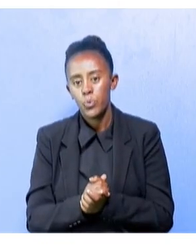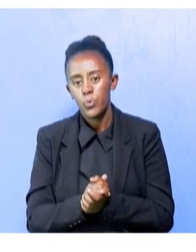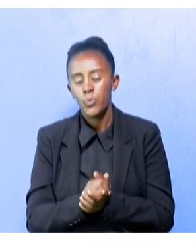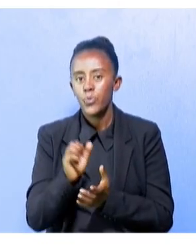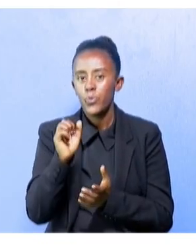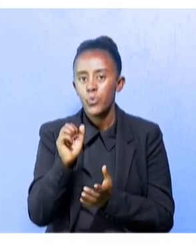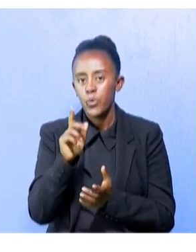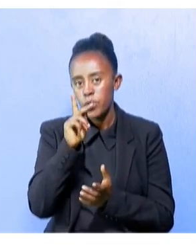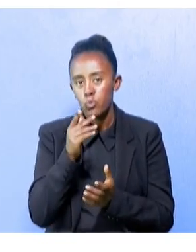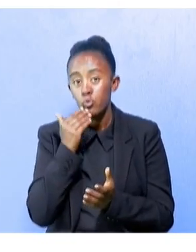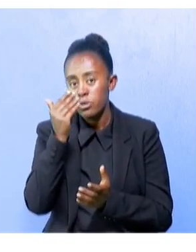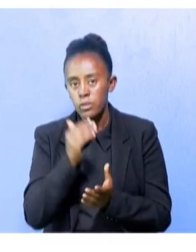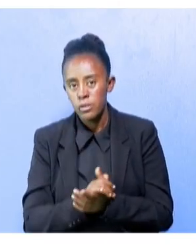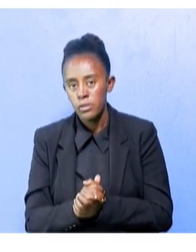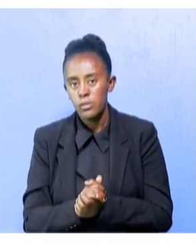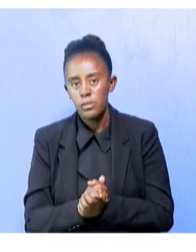Okay, good.